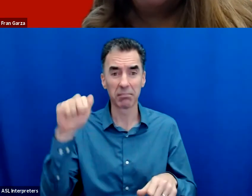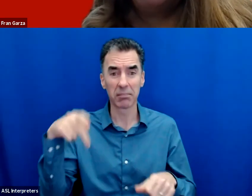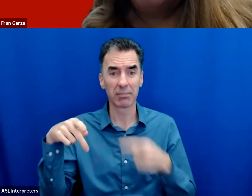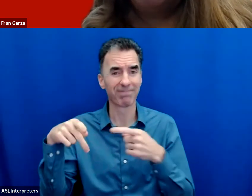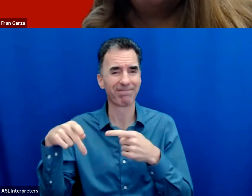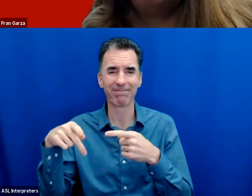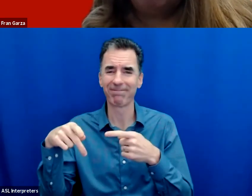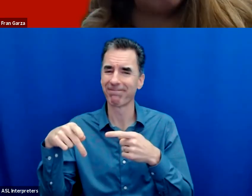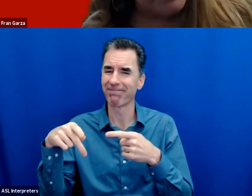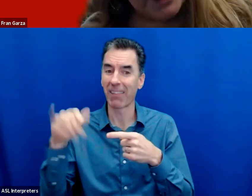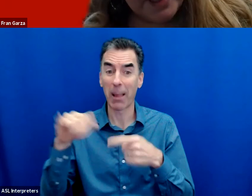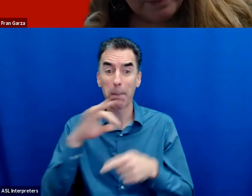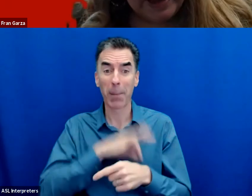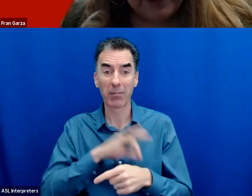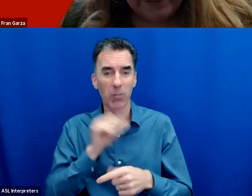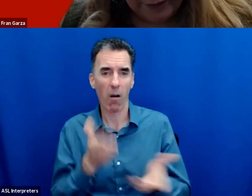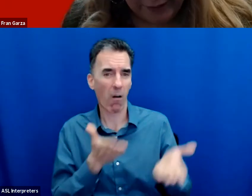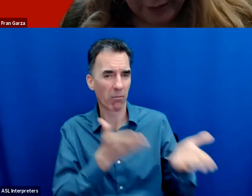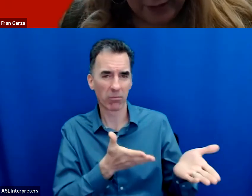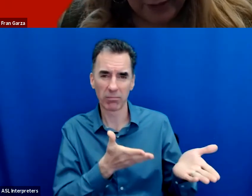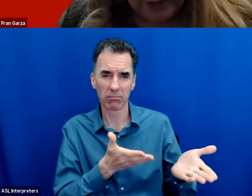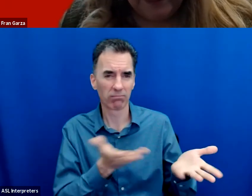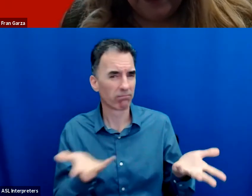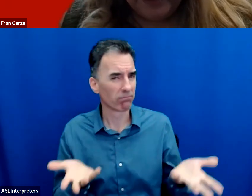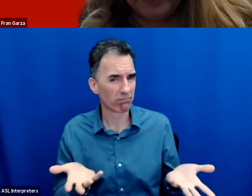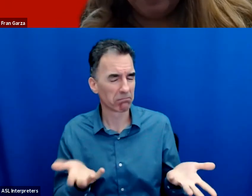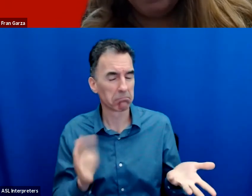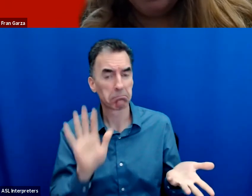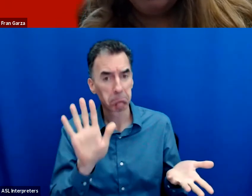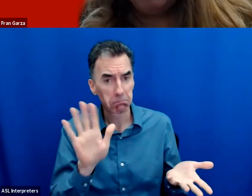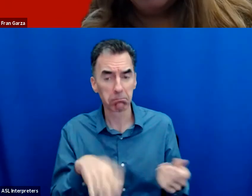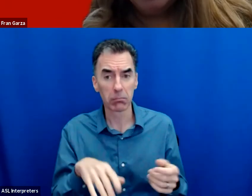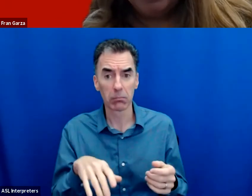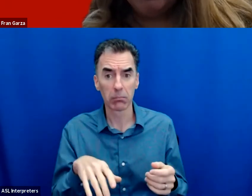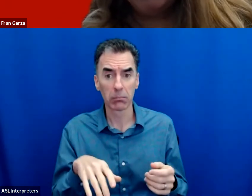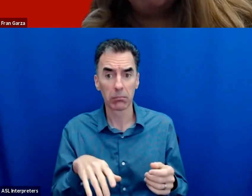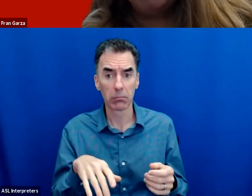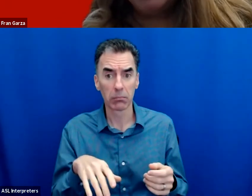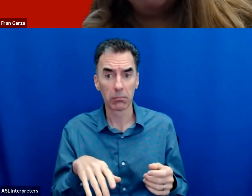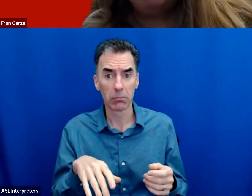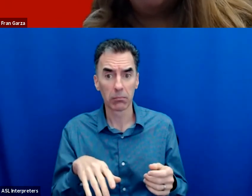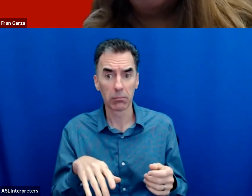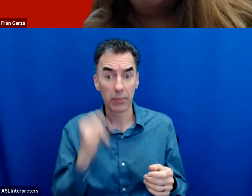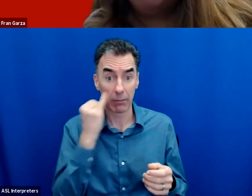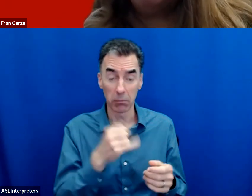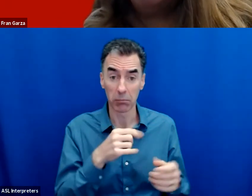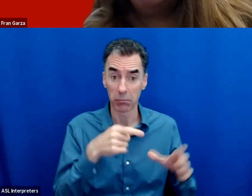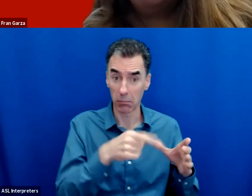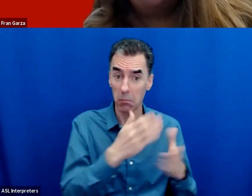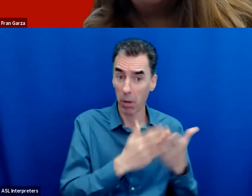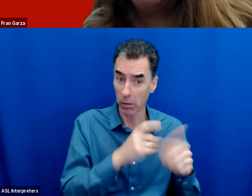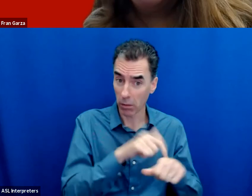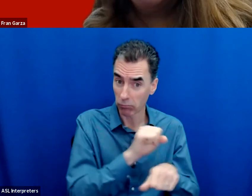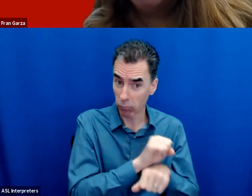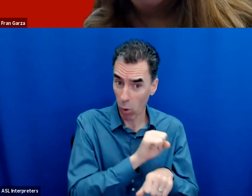benefit that's offered to them. However, if a EAP, or excuse me, if a part-time employee or any